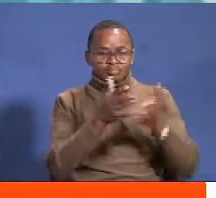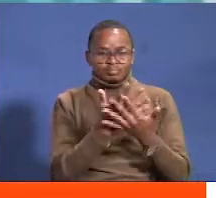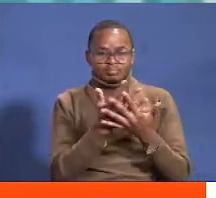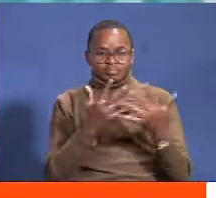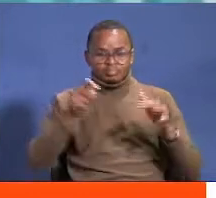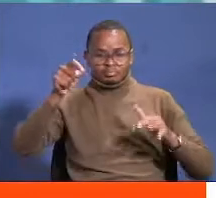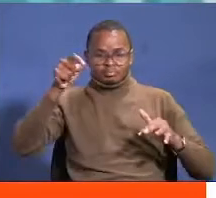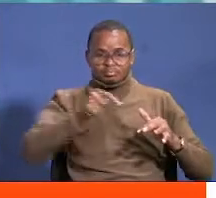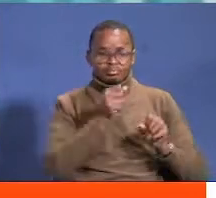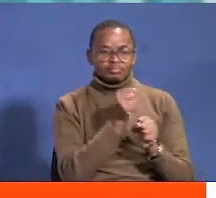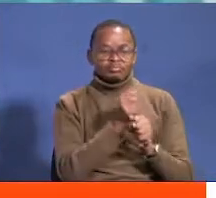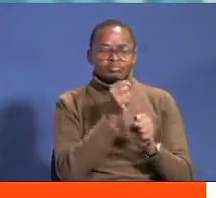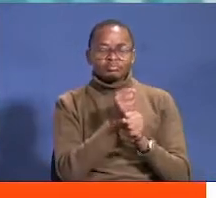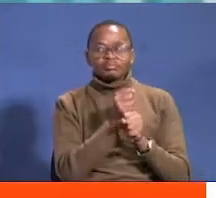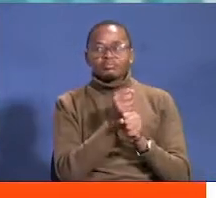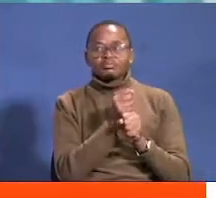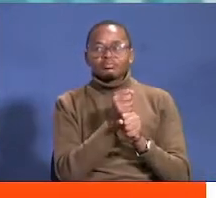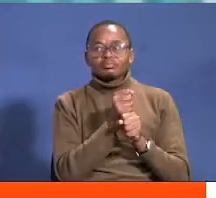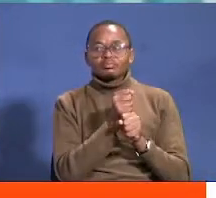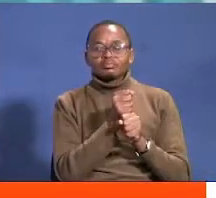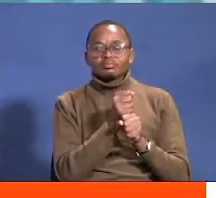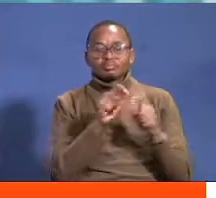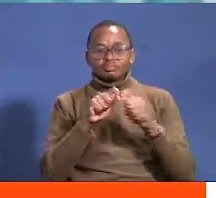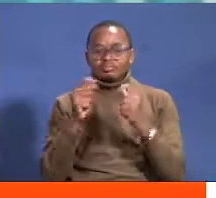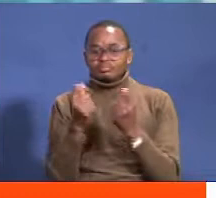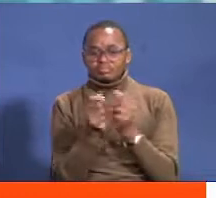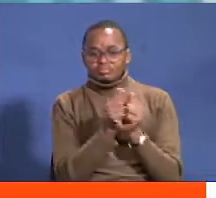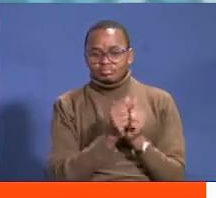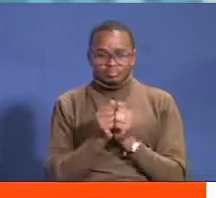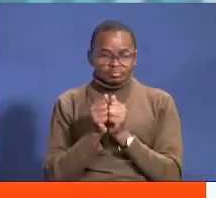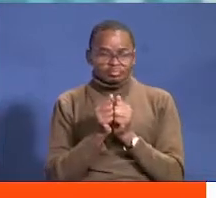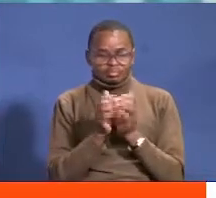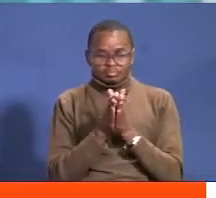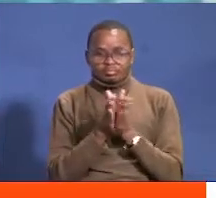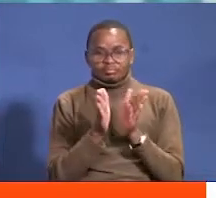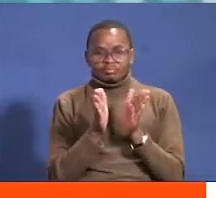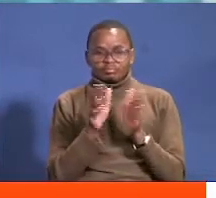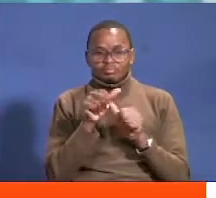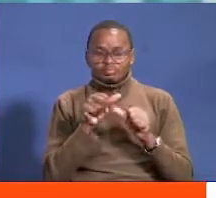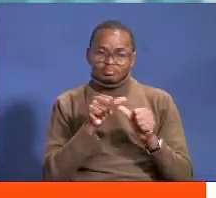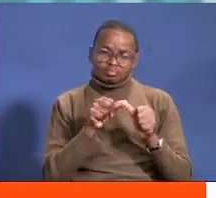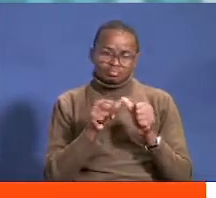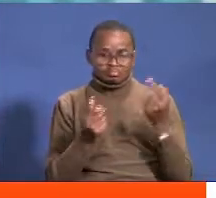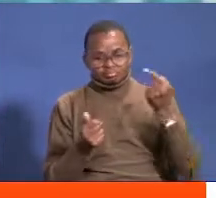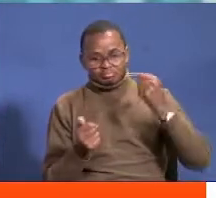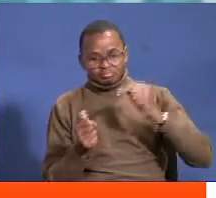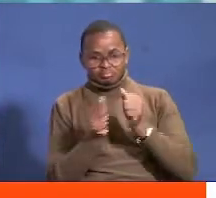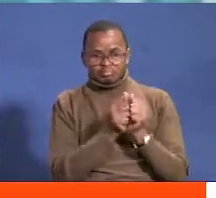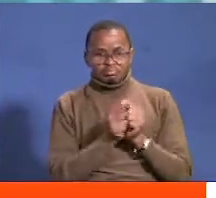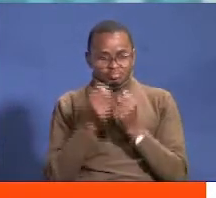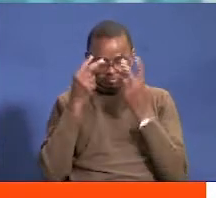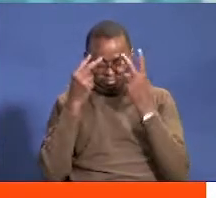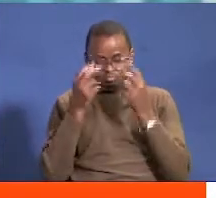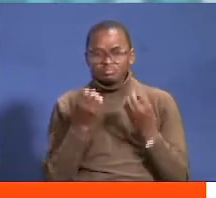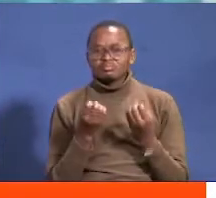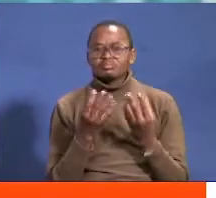that we must do. We must do as a team. We must come together and work. So generally, it was just about coming together, and we've seen there are